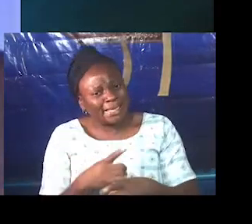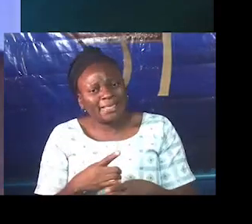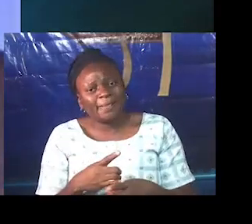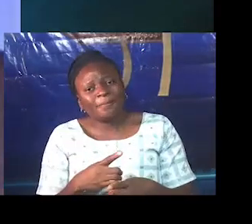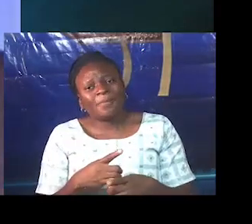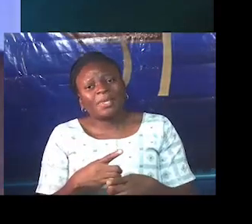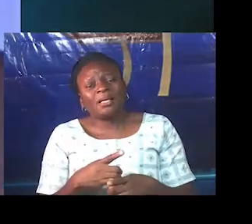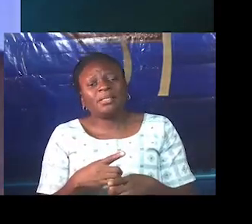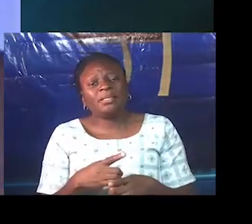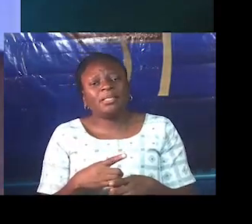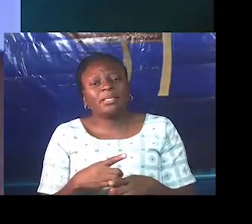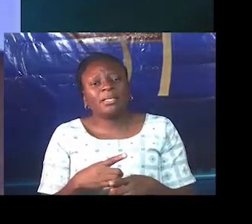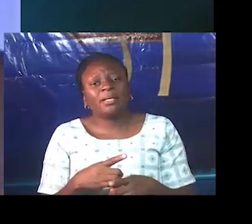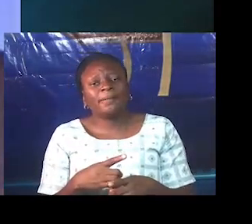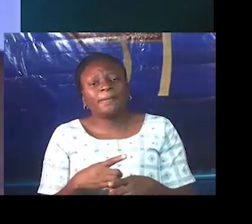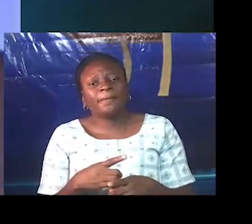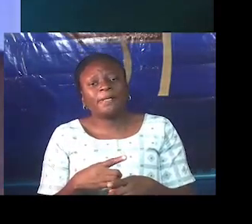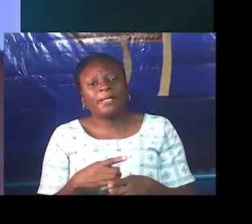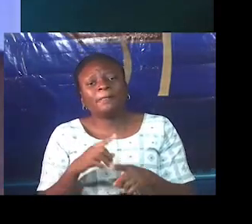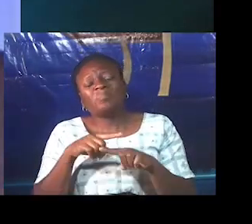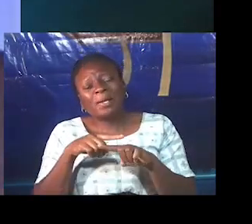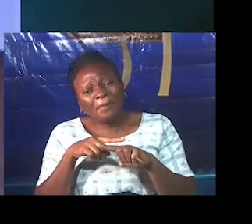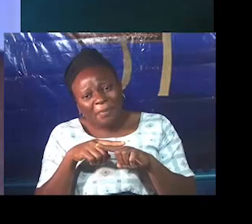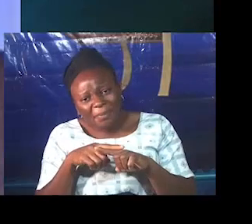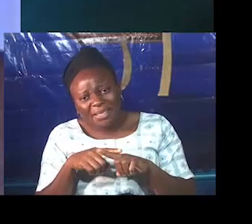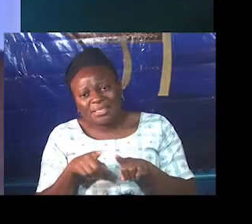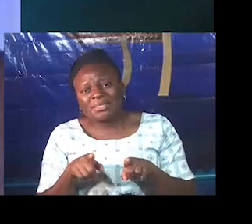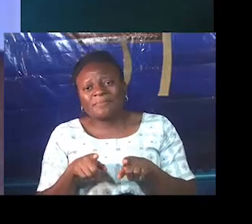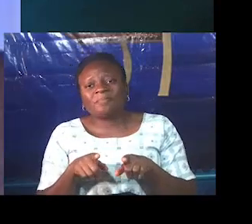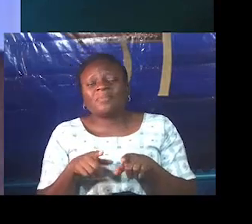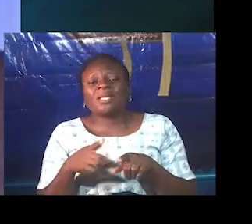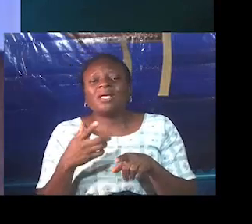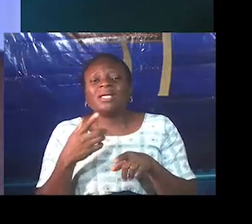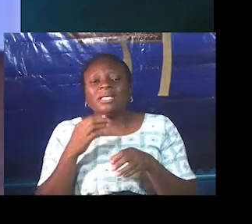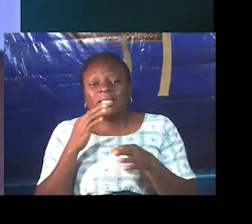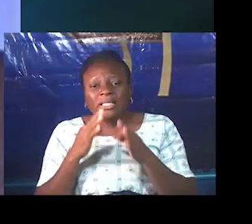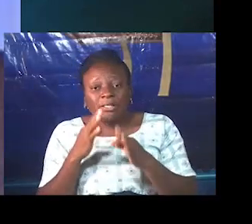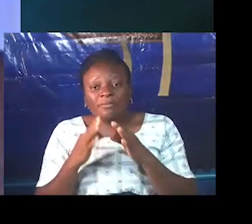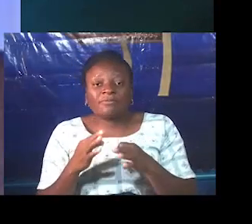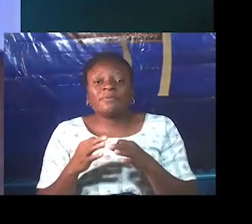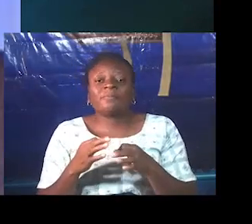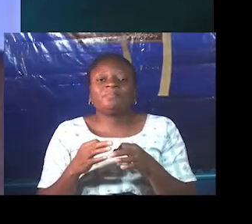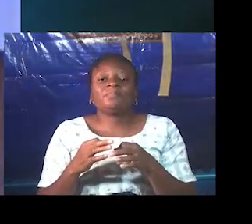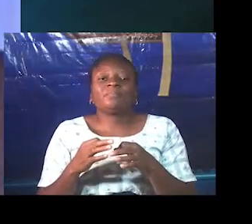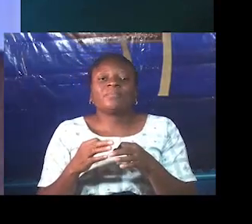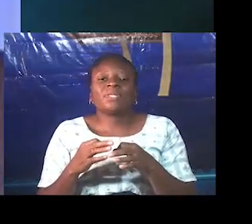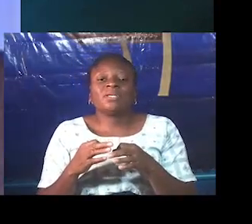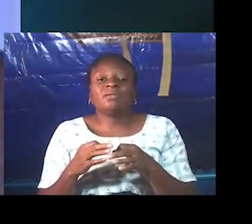Secondly, you need to give yourself a space to concentrate on God and not on the